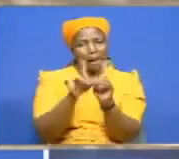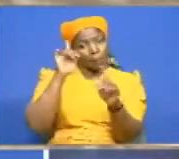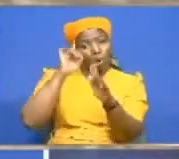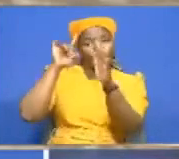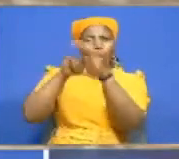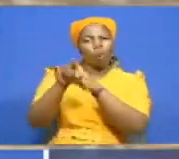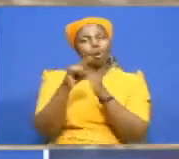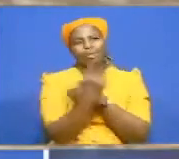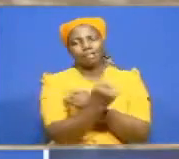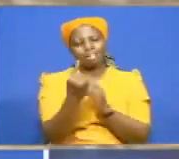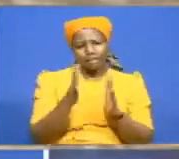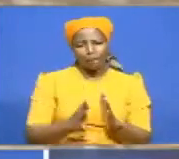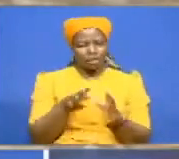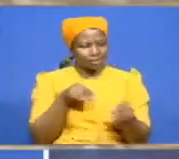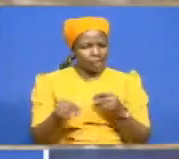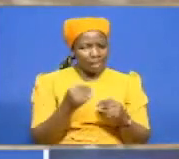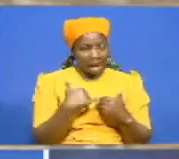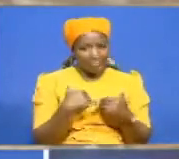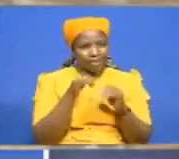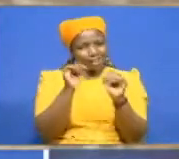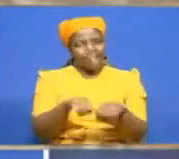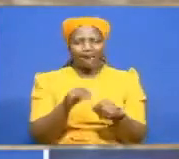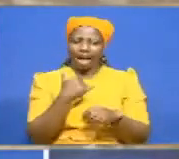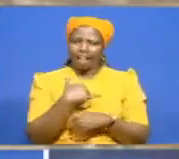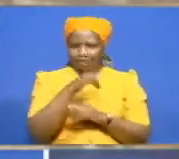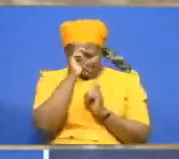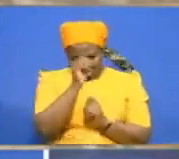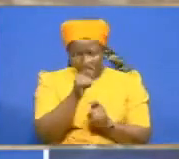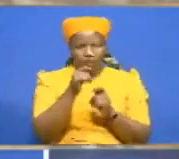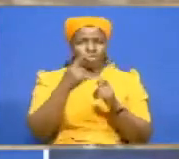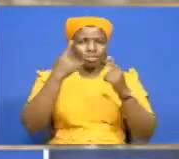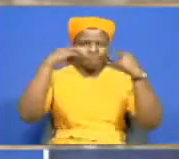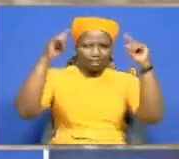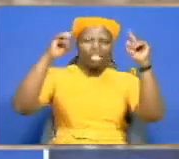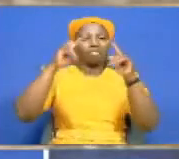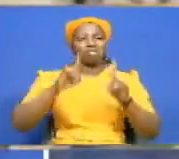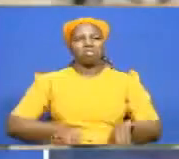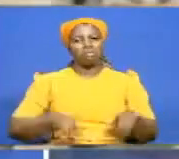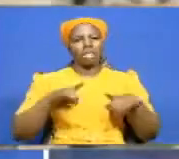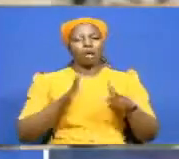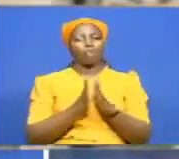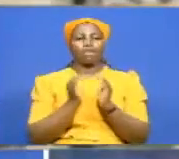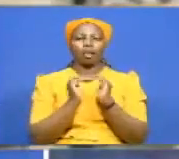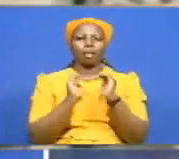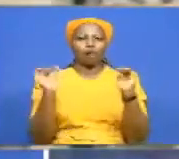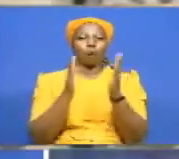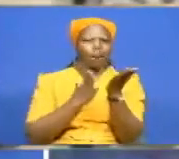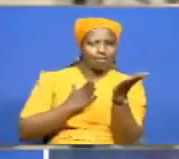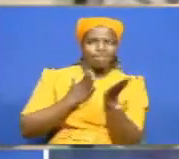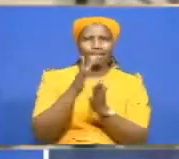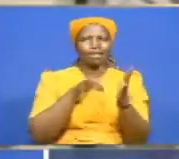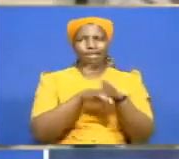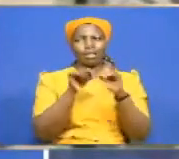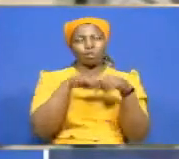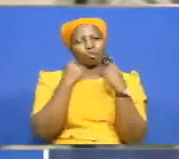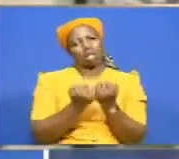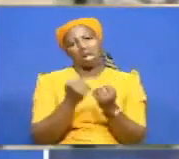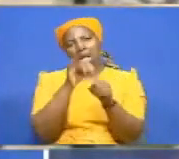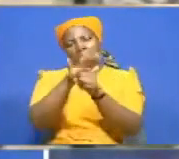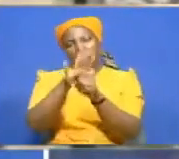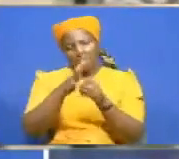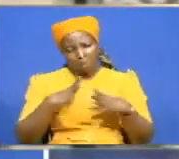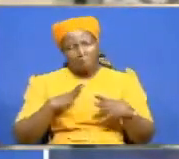with disability can have a dignified and fruitful life with equal rights in society. A lot of people are dying